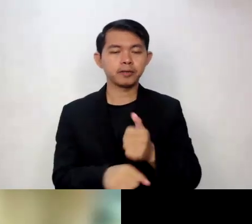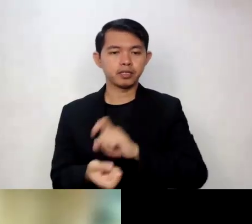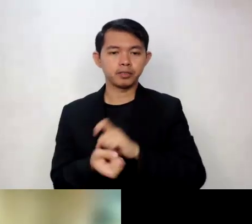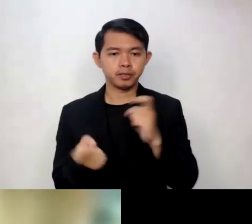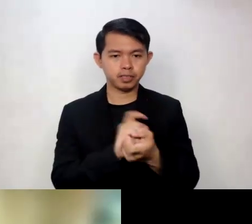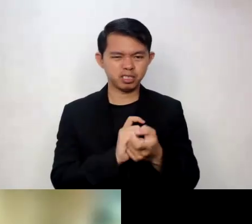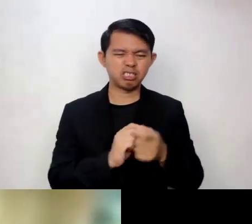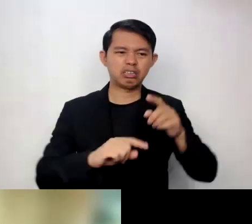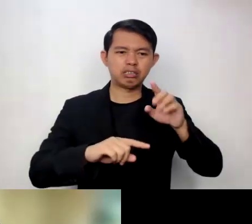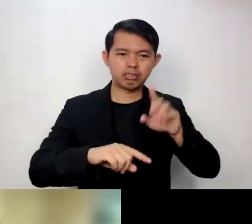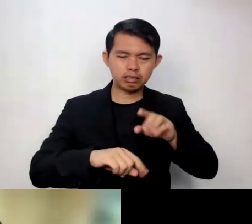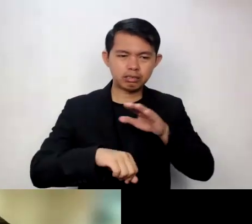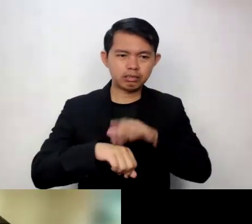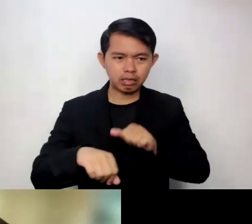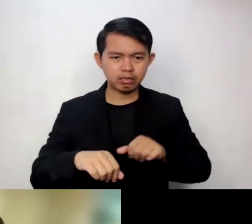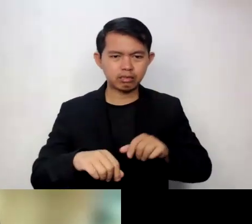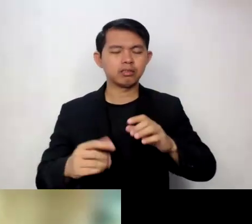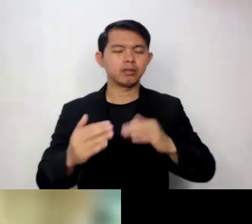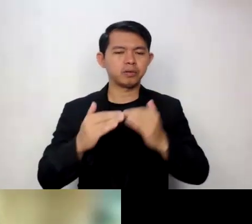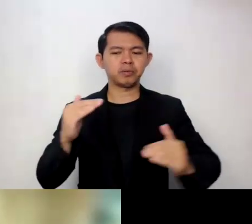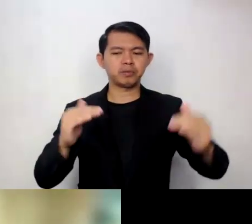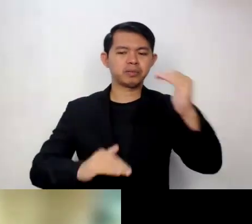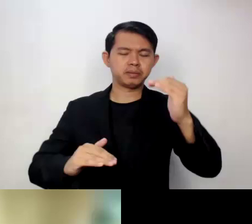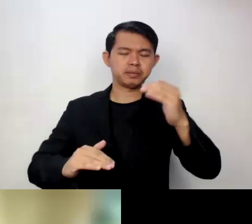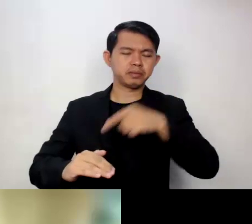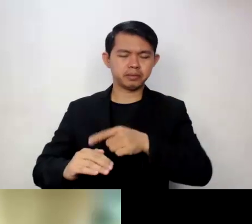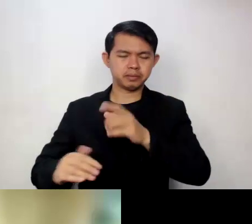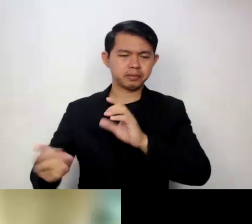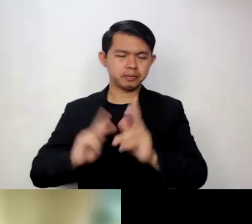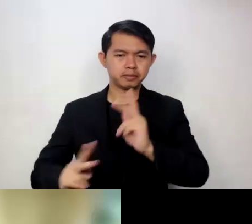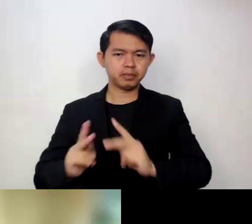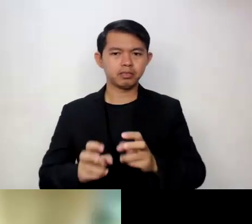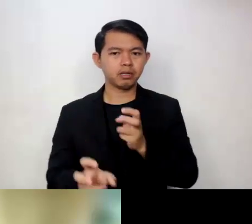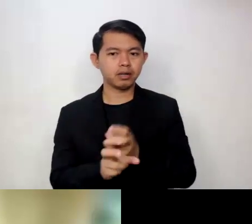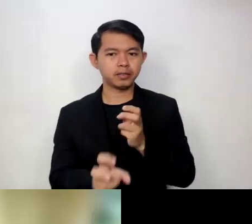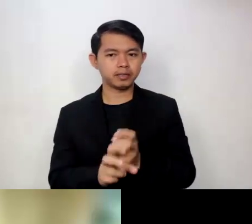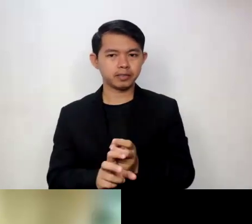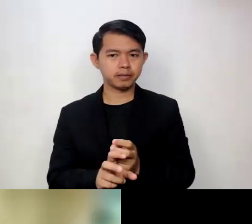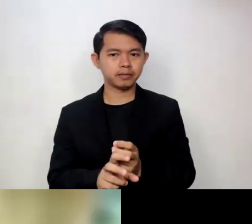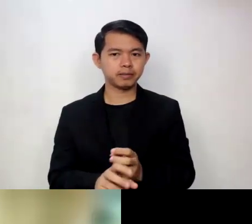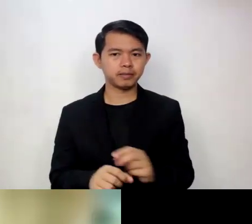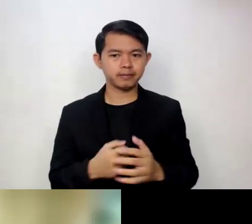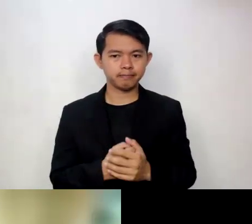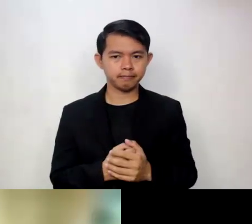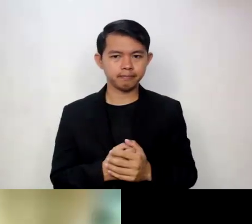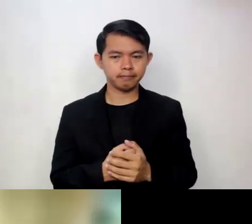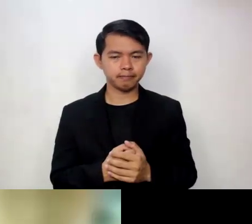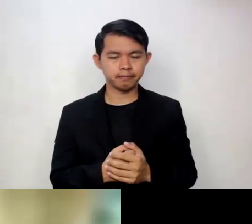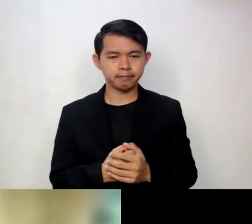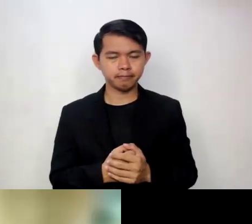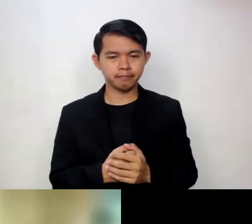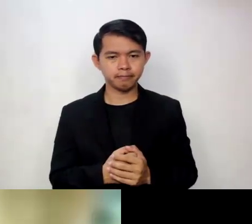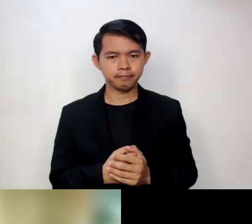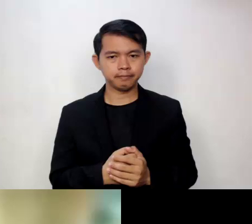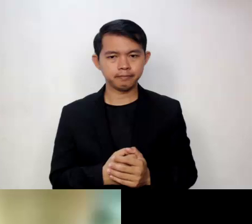others. And medyo tricky siya kasi of course, you don't want to invisibilize certain